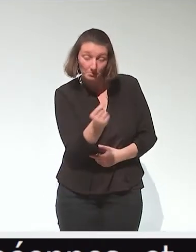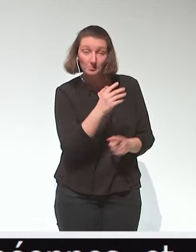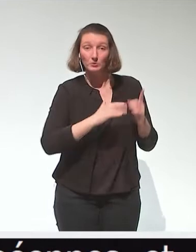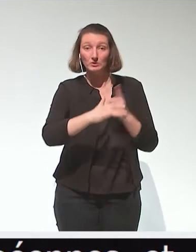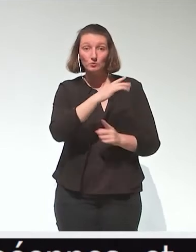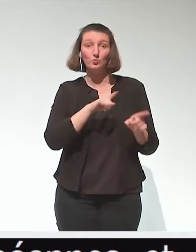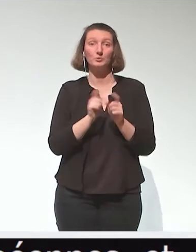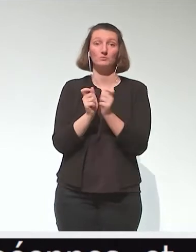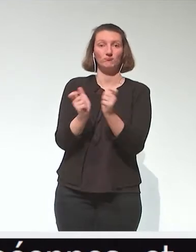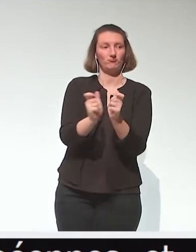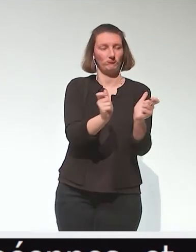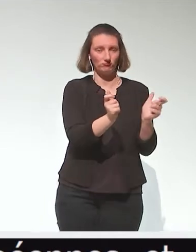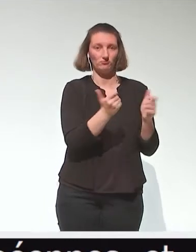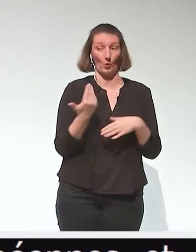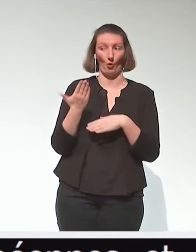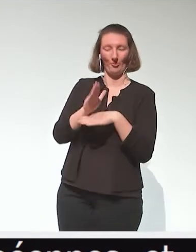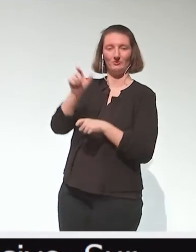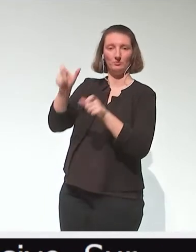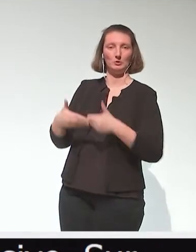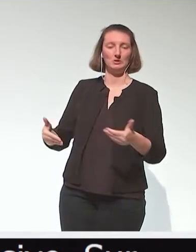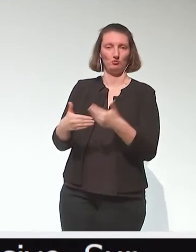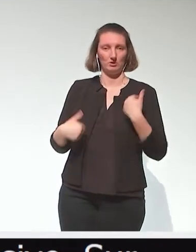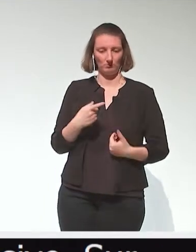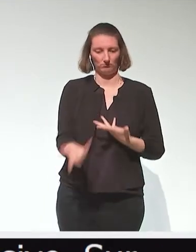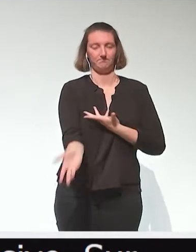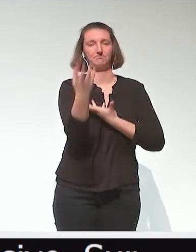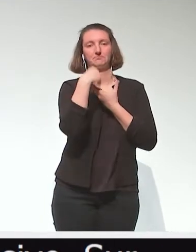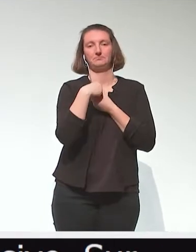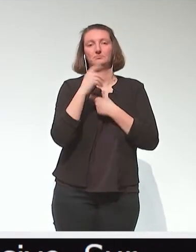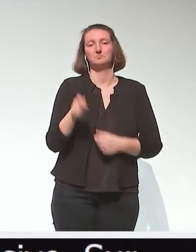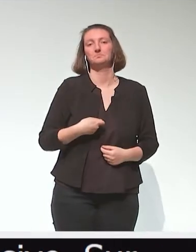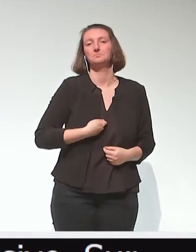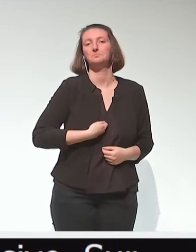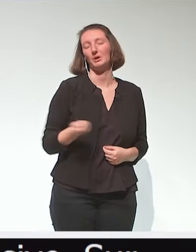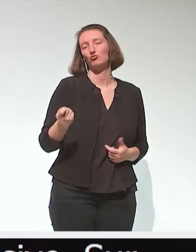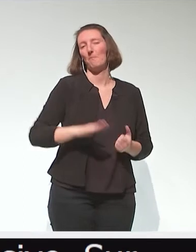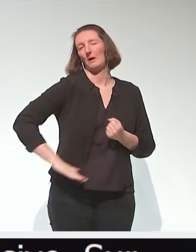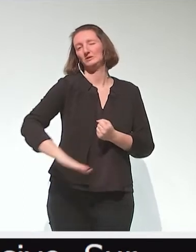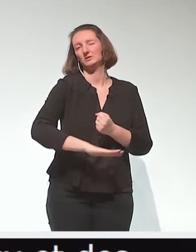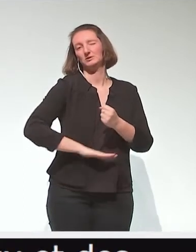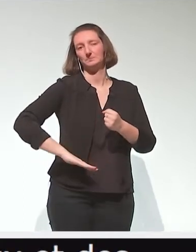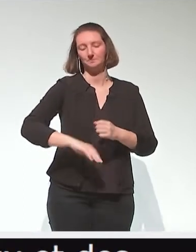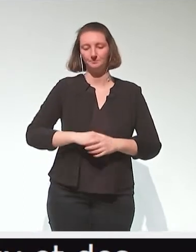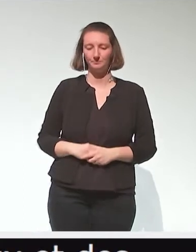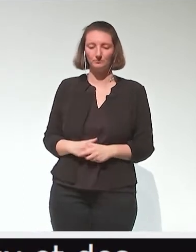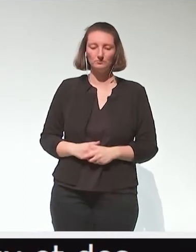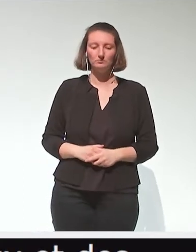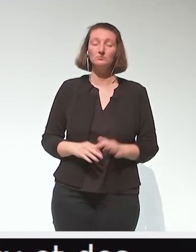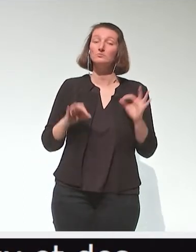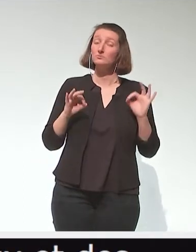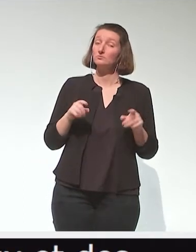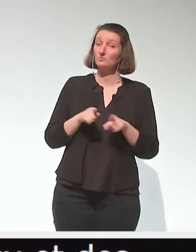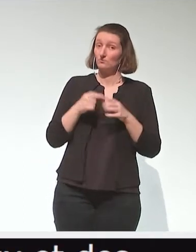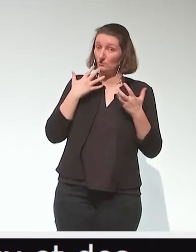involvement and trade union or representative bodies of the disabled. Of course, their inclusion is